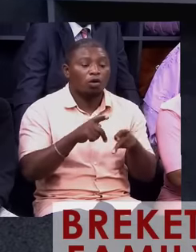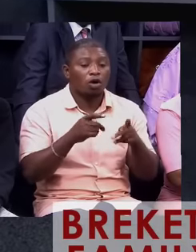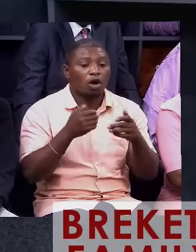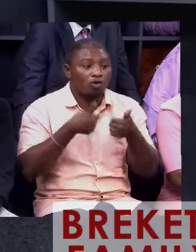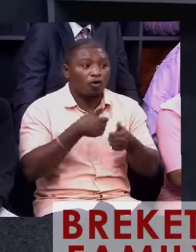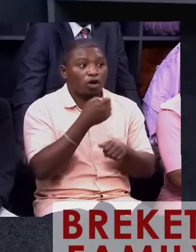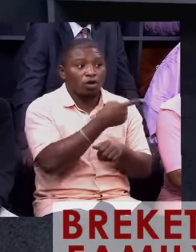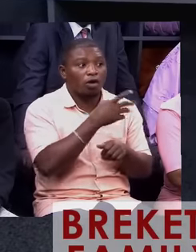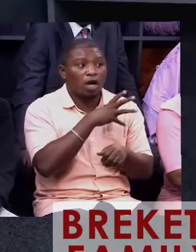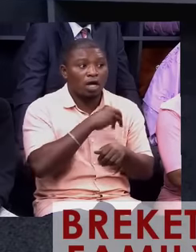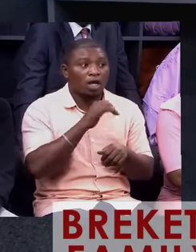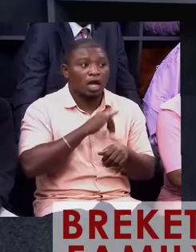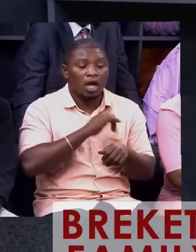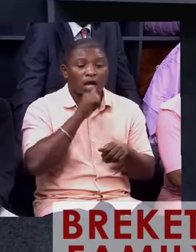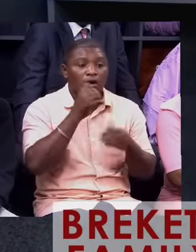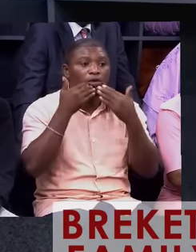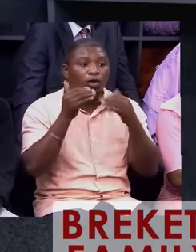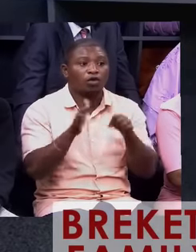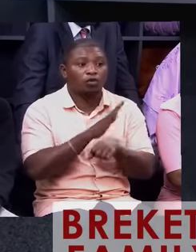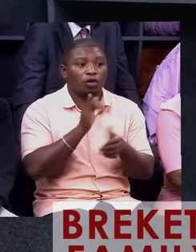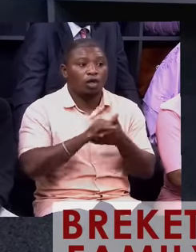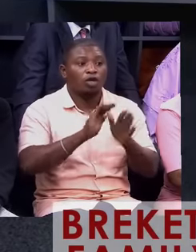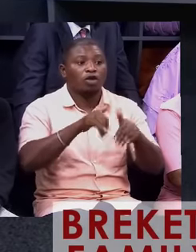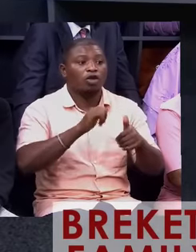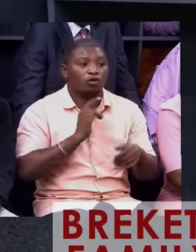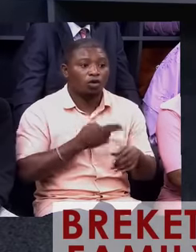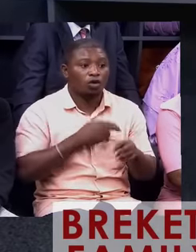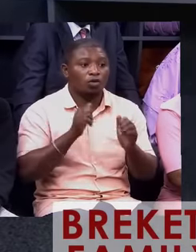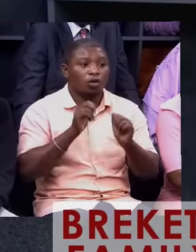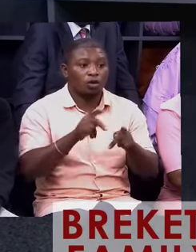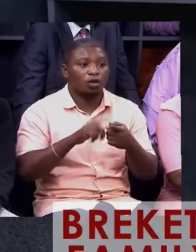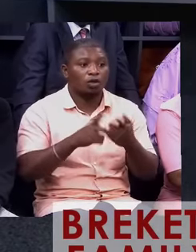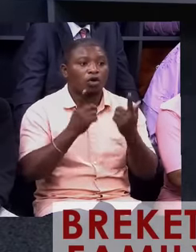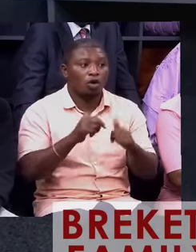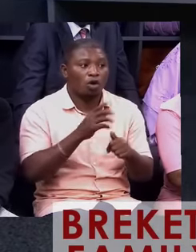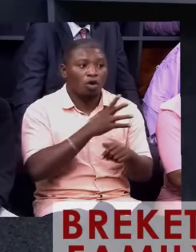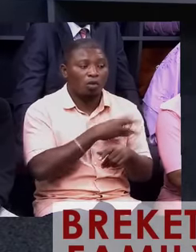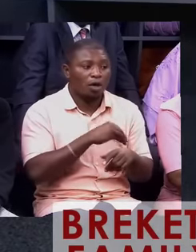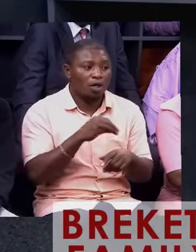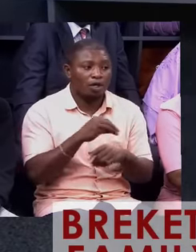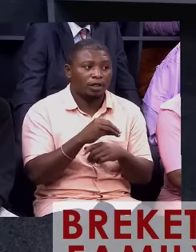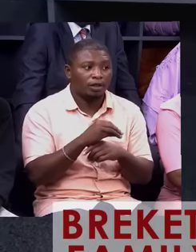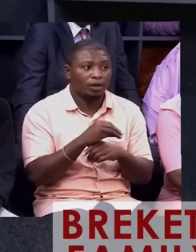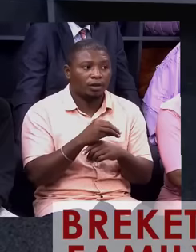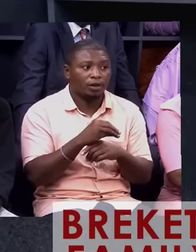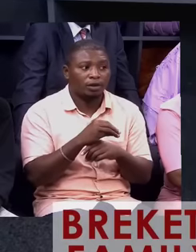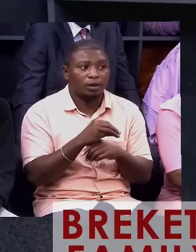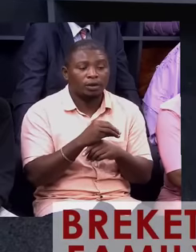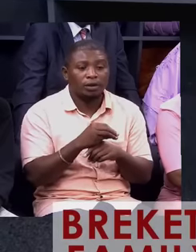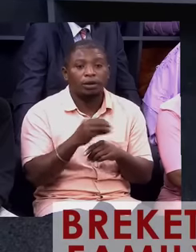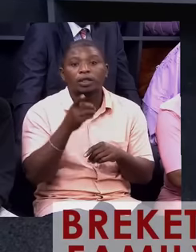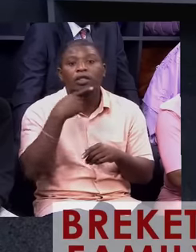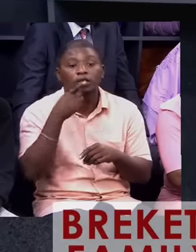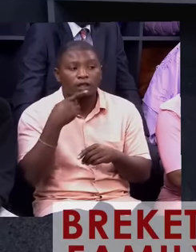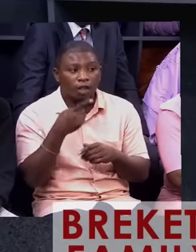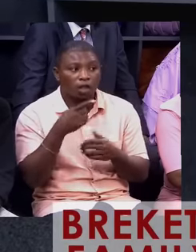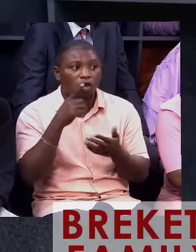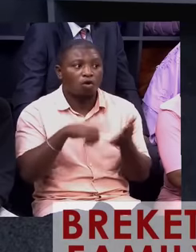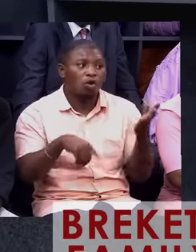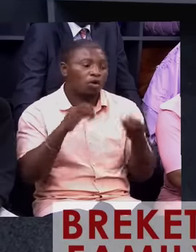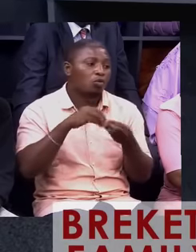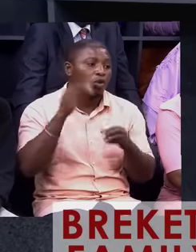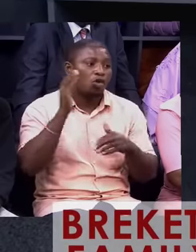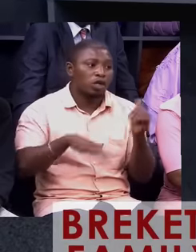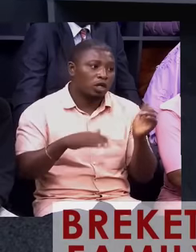grateful that you give us the opportunity to come and reinforce waiting more than 15